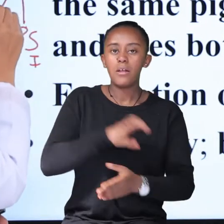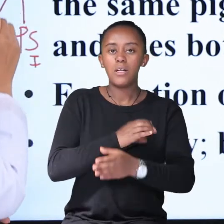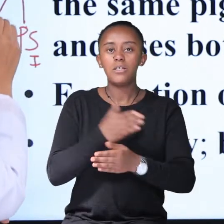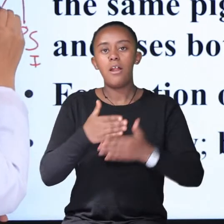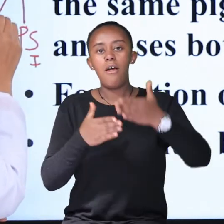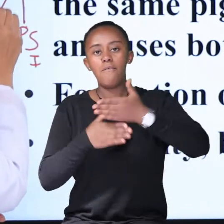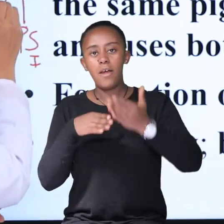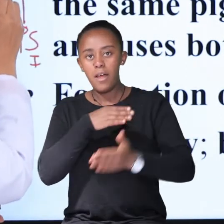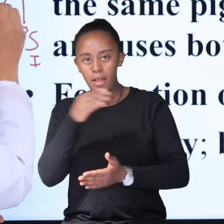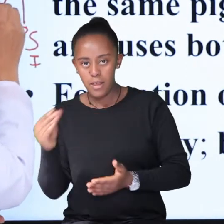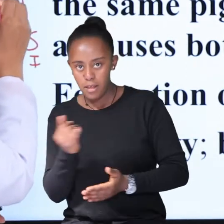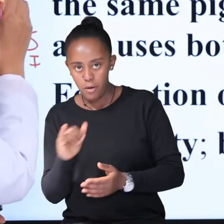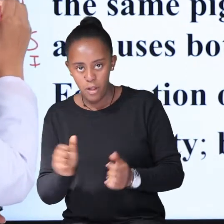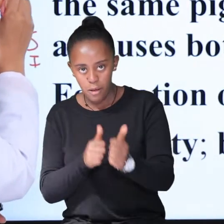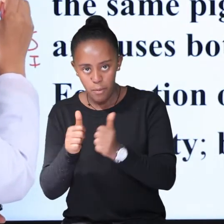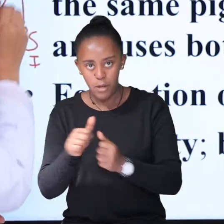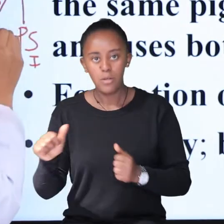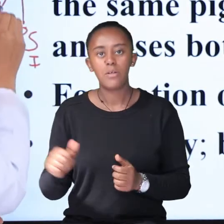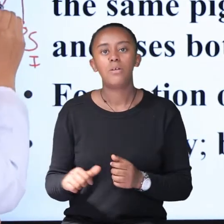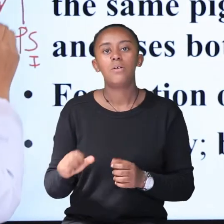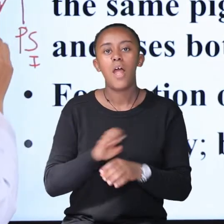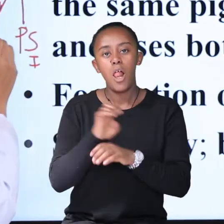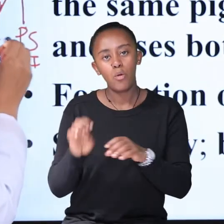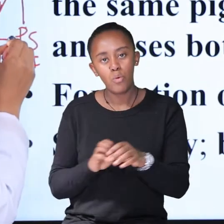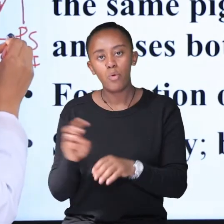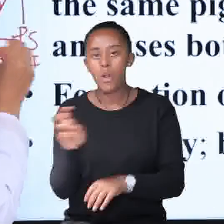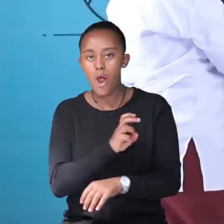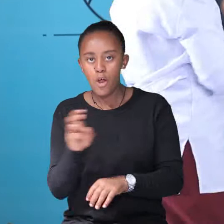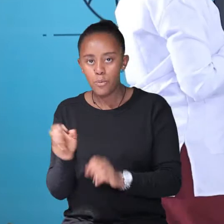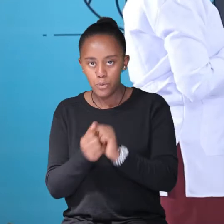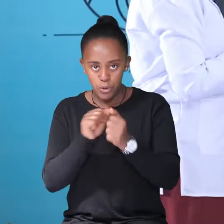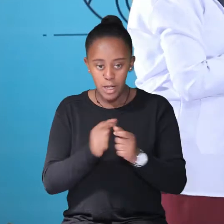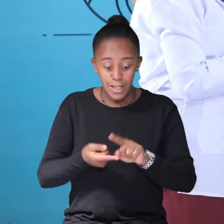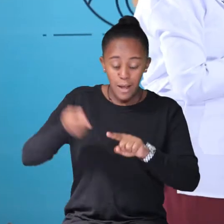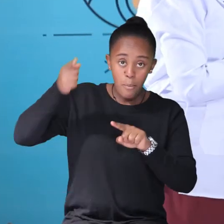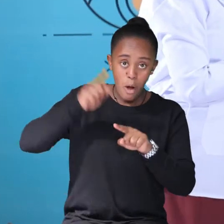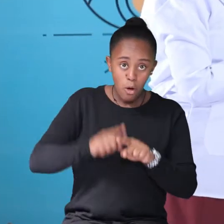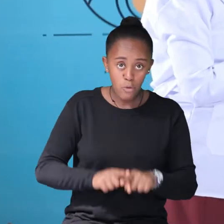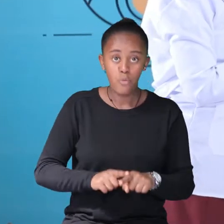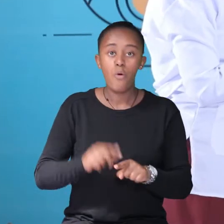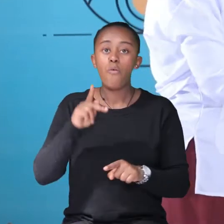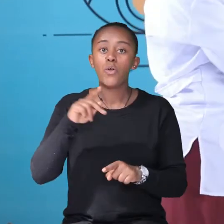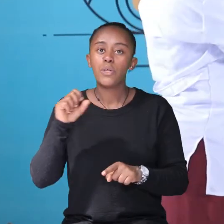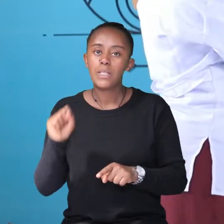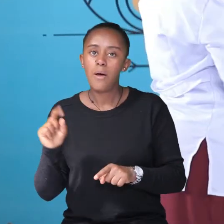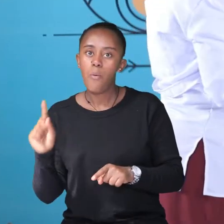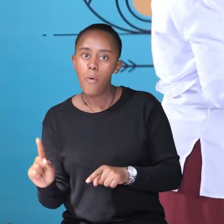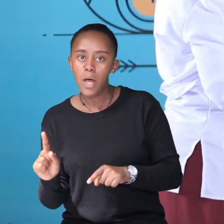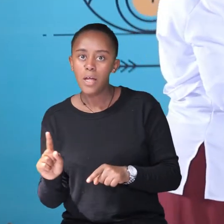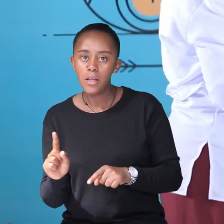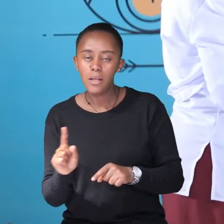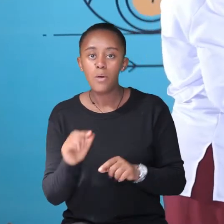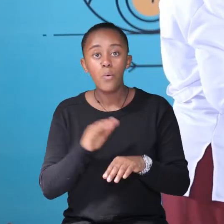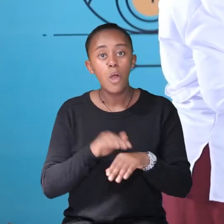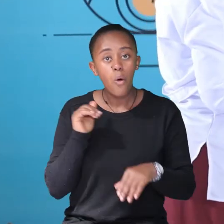and they will pass to electron transport chain and return back to photosystem 1. That's why we